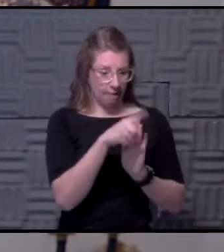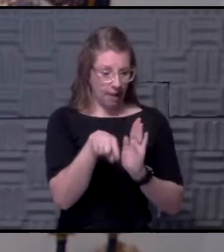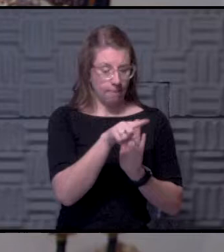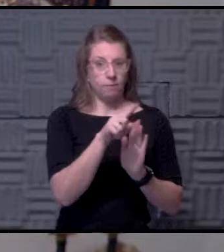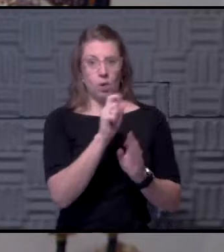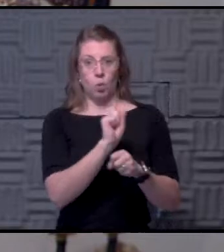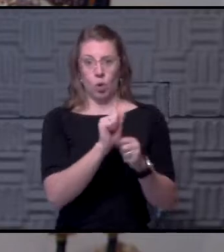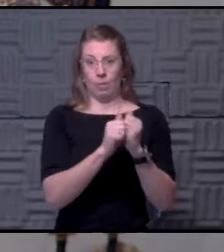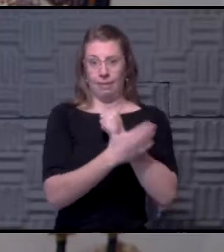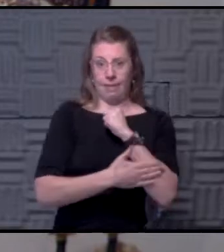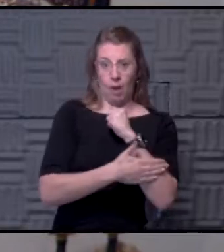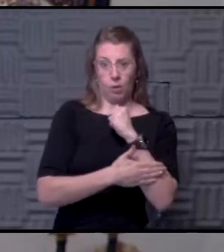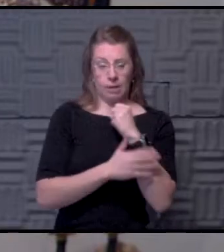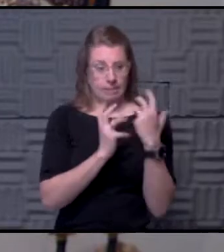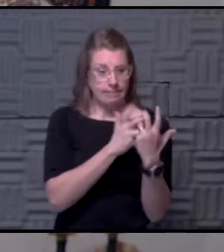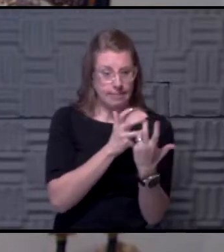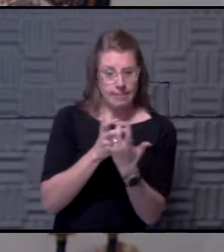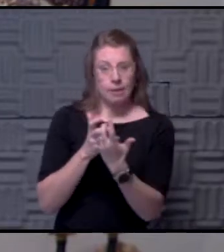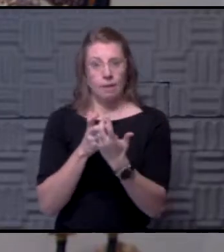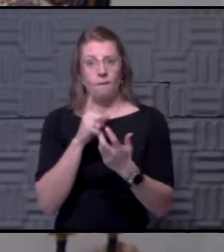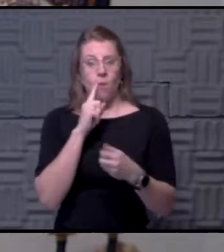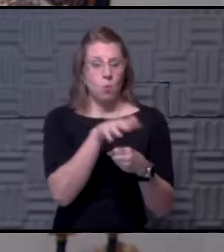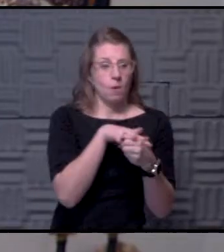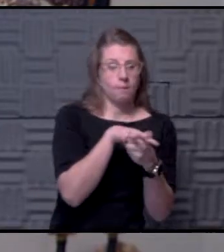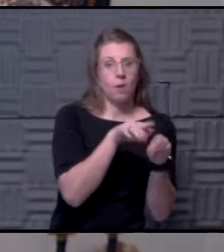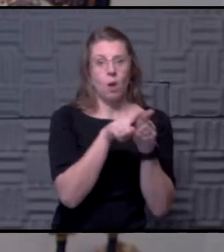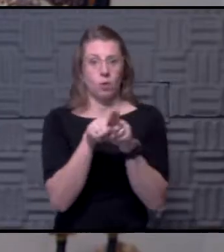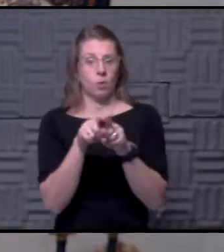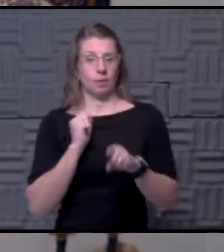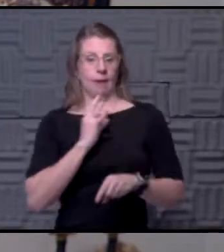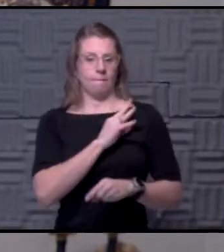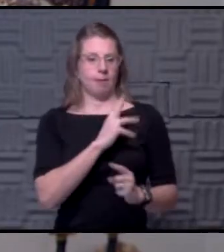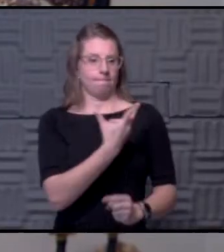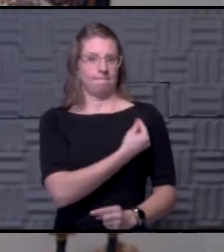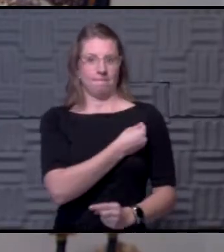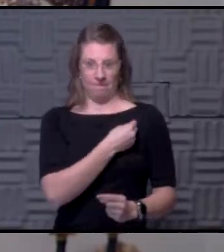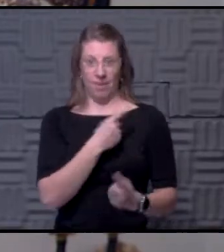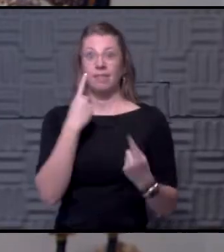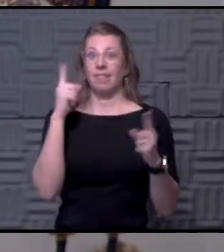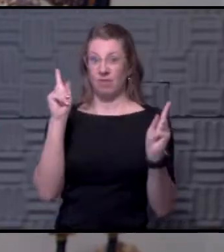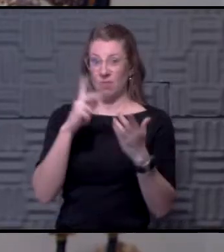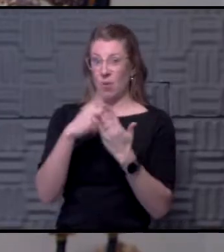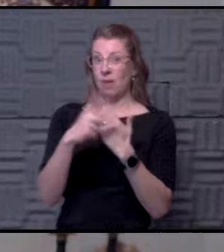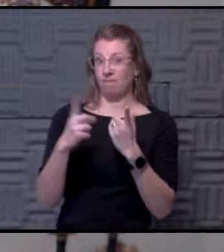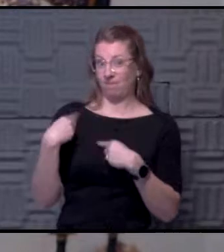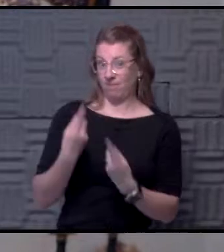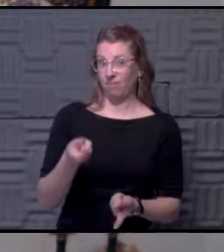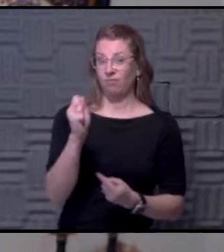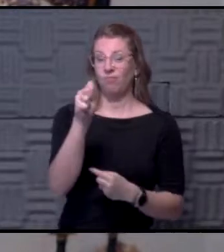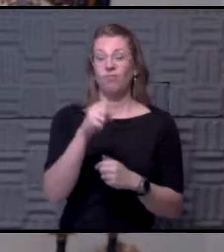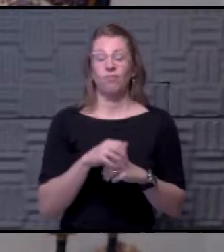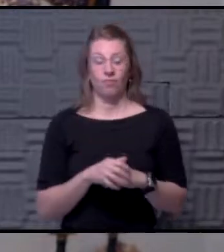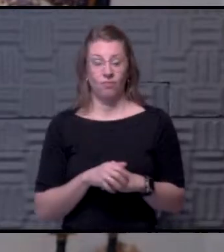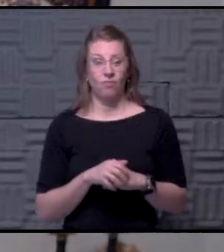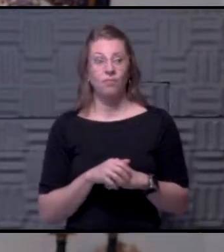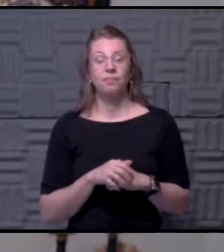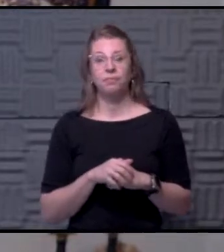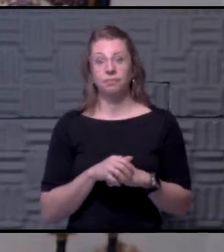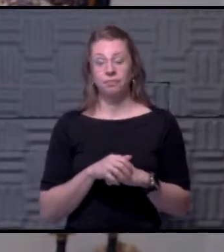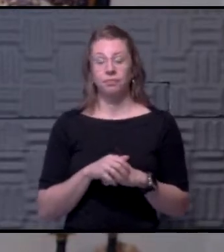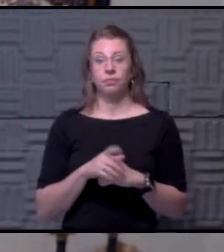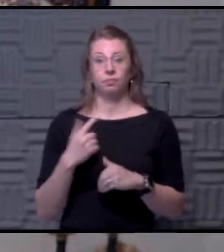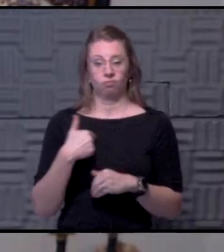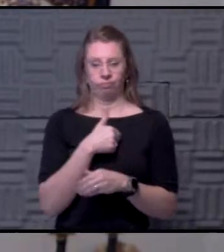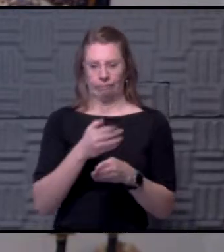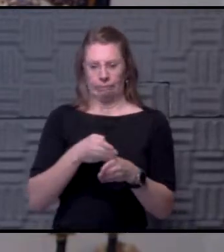those residents and staff be immunized. So it's been a very successful program. We've essentially wrapped up with the exception